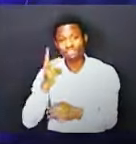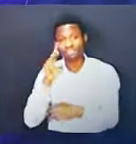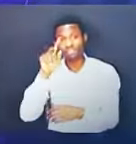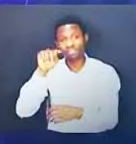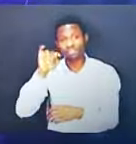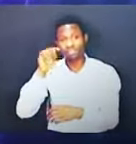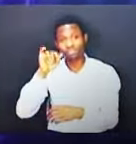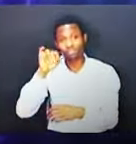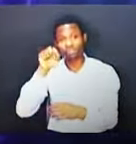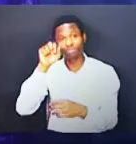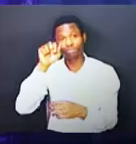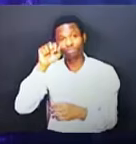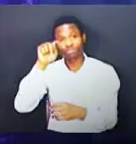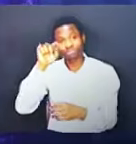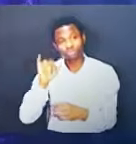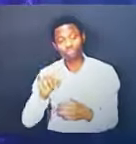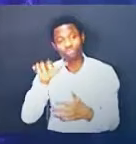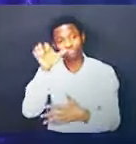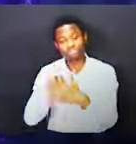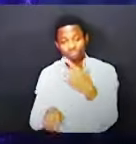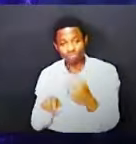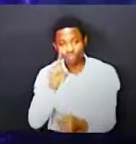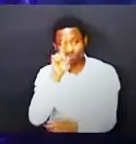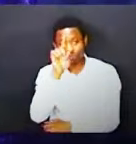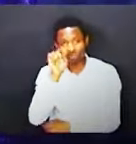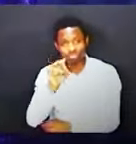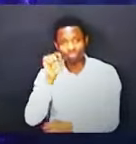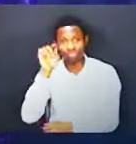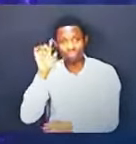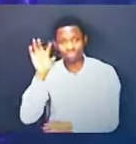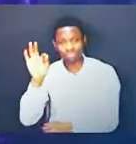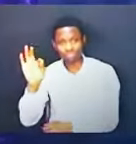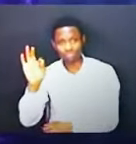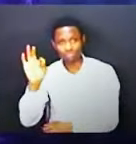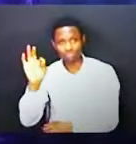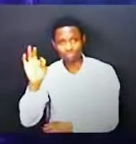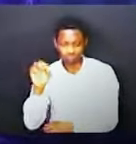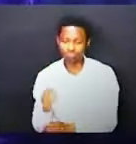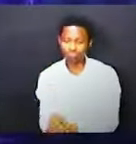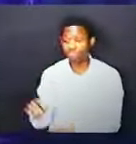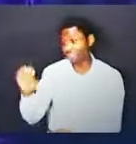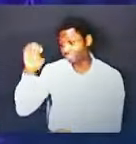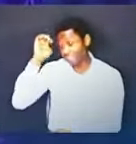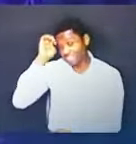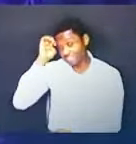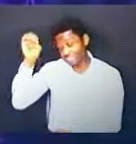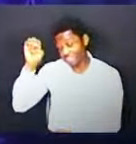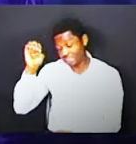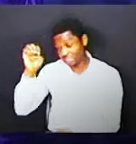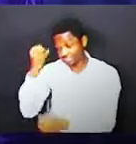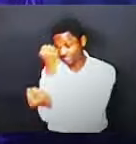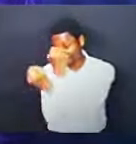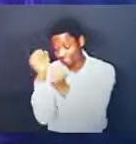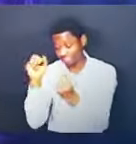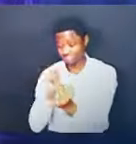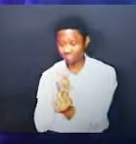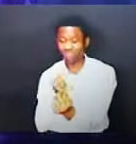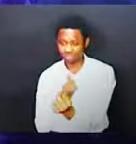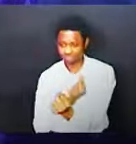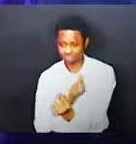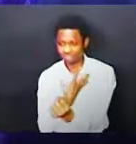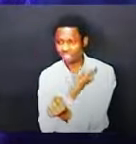2 Timothy 1:9. We just take the first part. He has saved us and called us to a